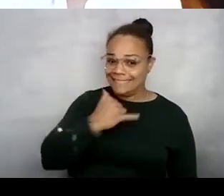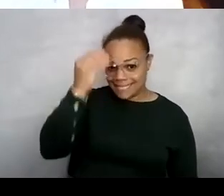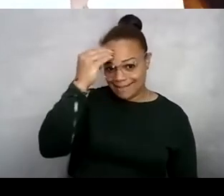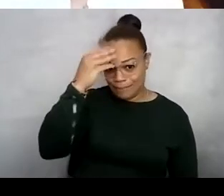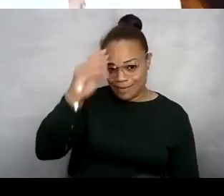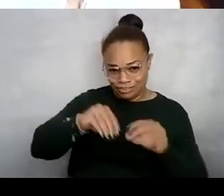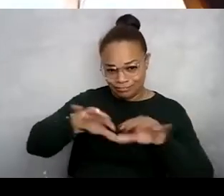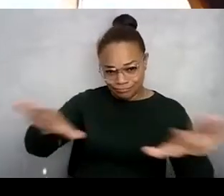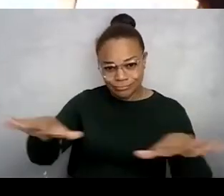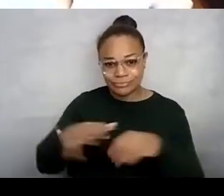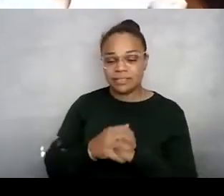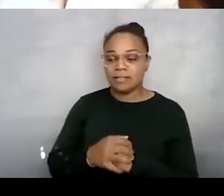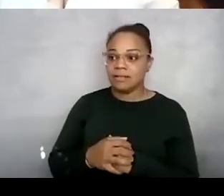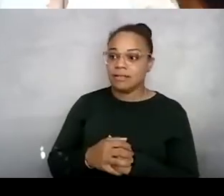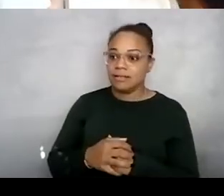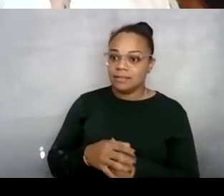demographics, democracy, and